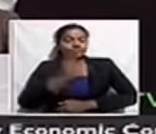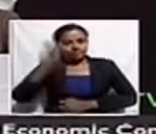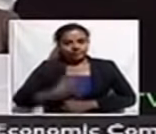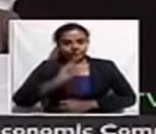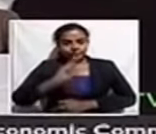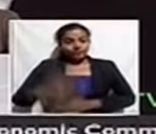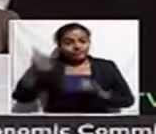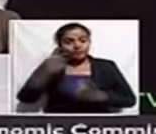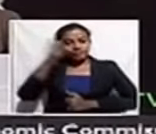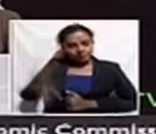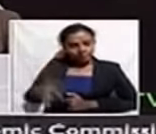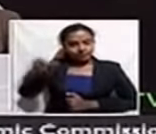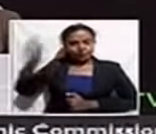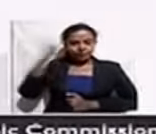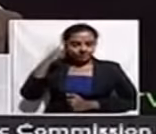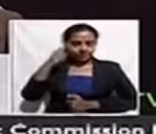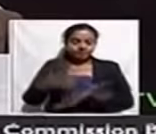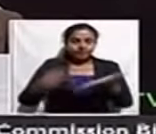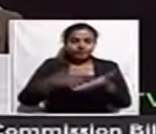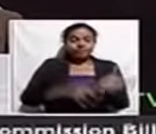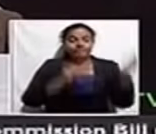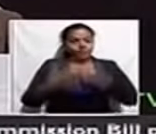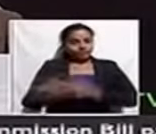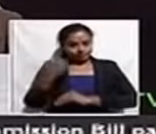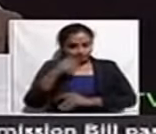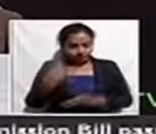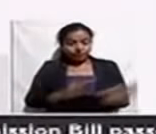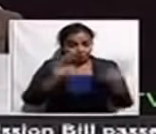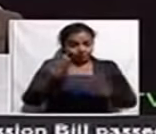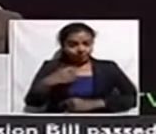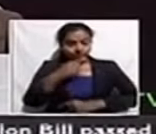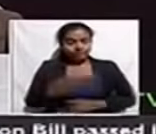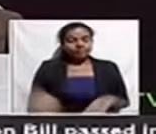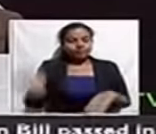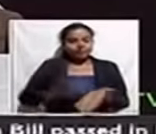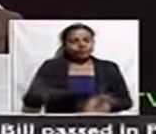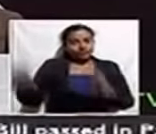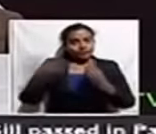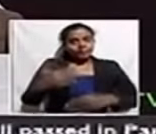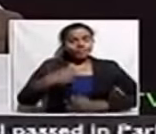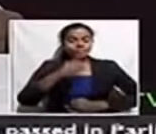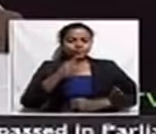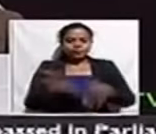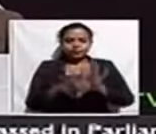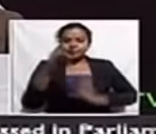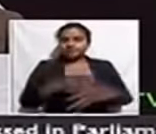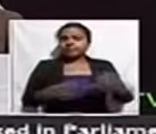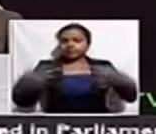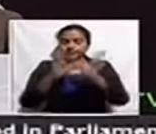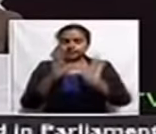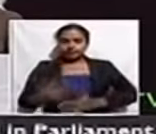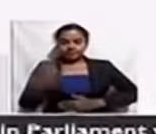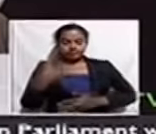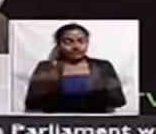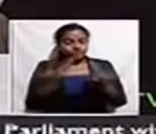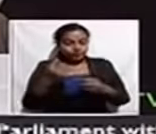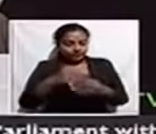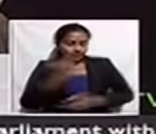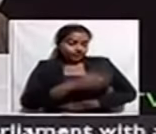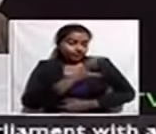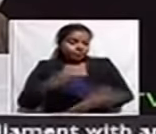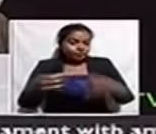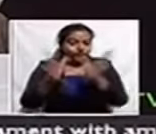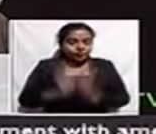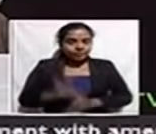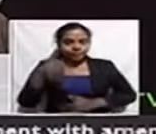the election. Now they are asking us to paint a good image of him. This is a group that offends monks. This is the stance of the government. They are